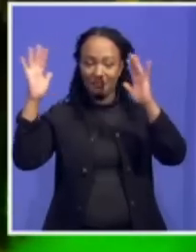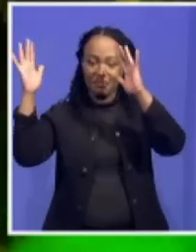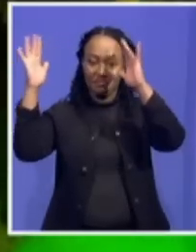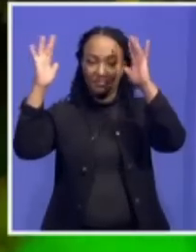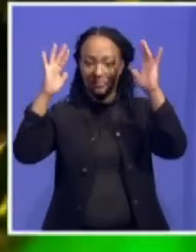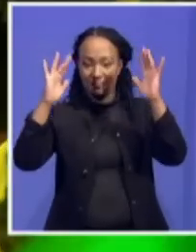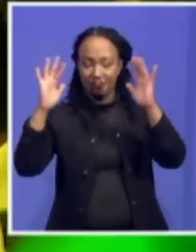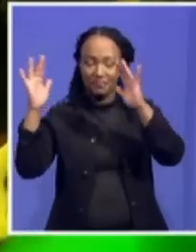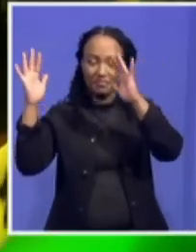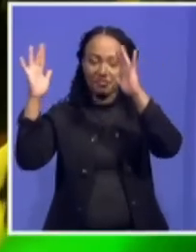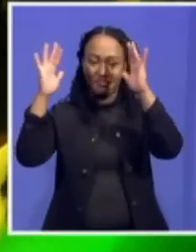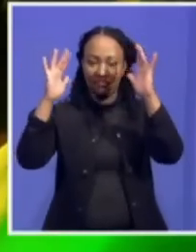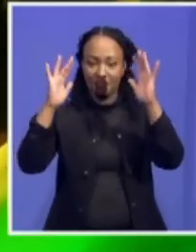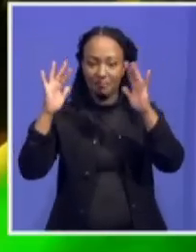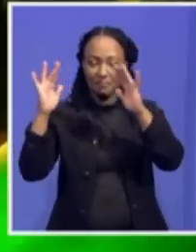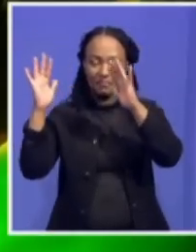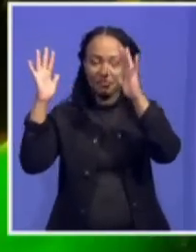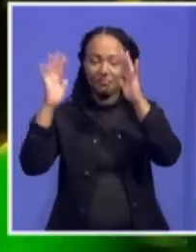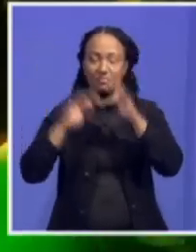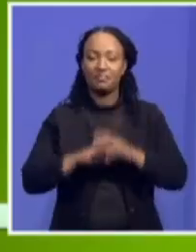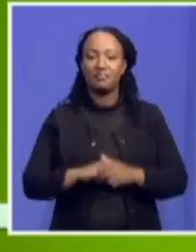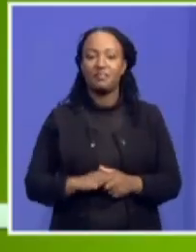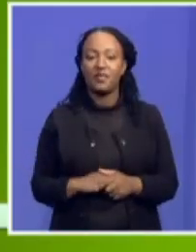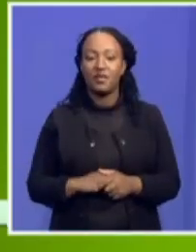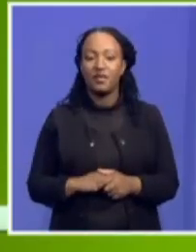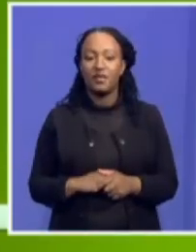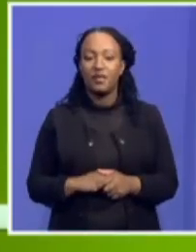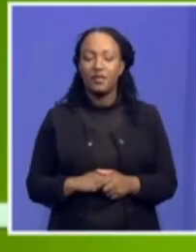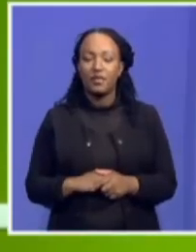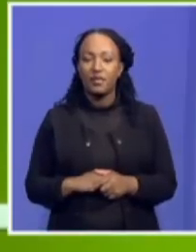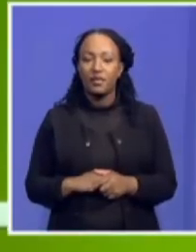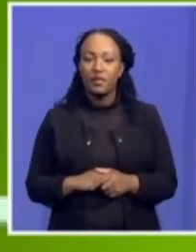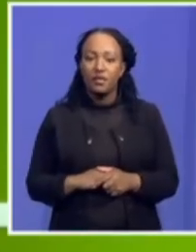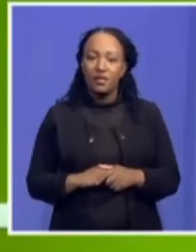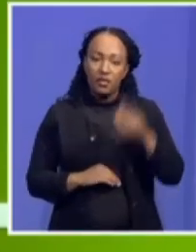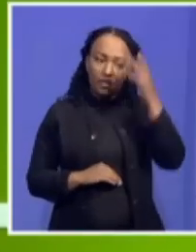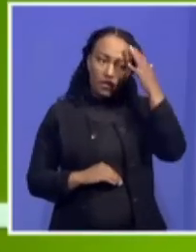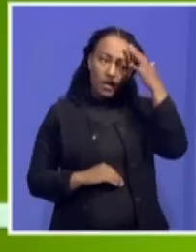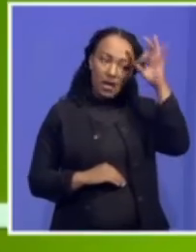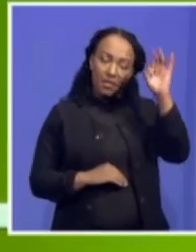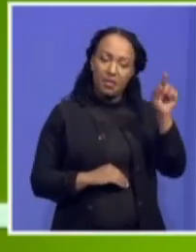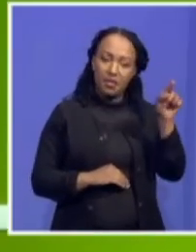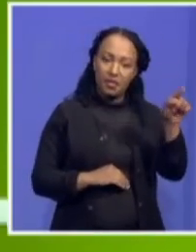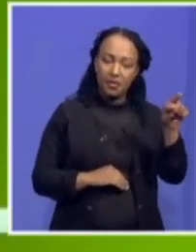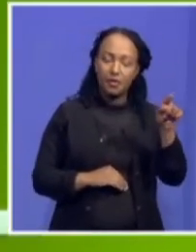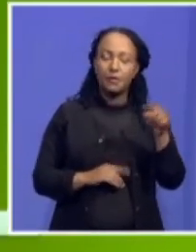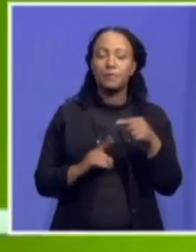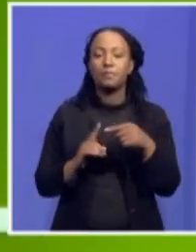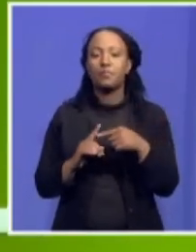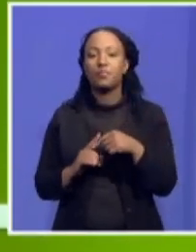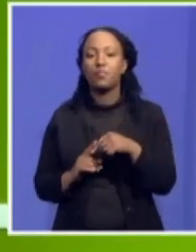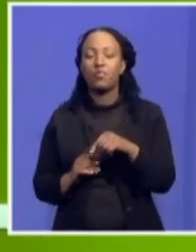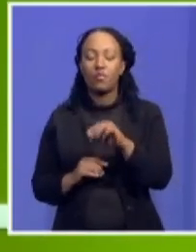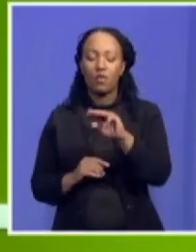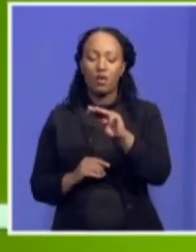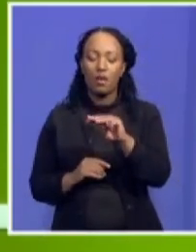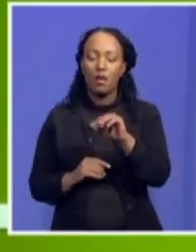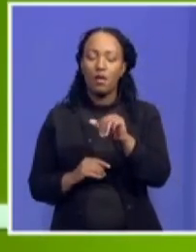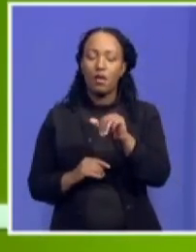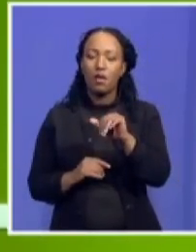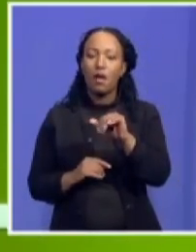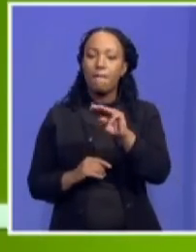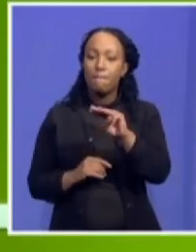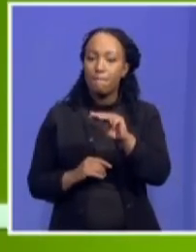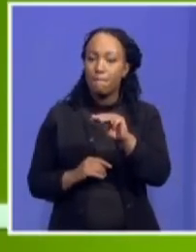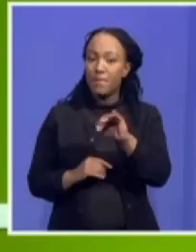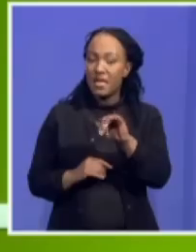Now, the partnership between government and the Minerals Council South Africa stands as a fine example